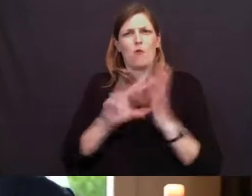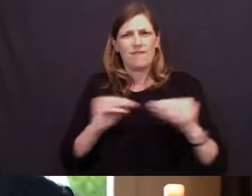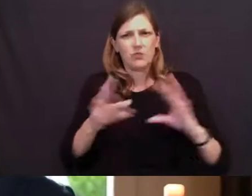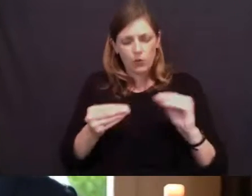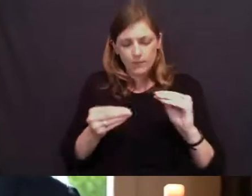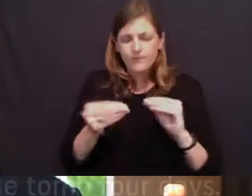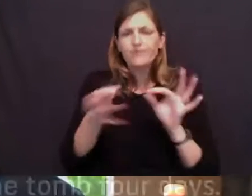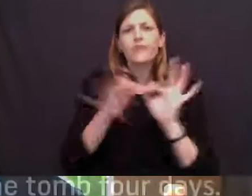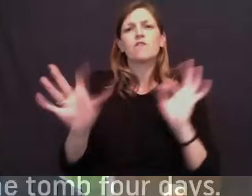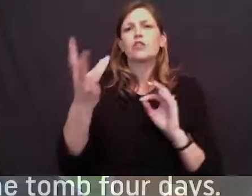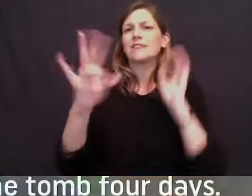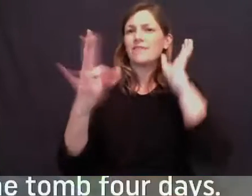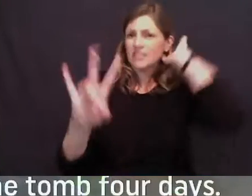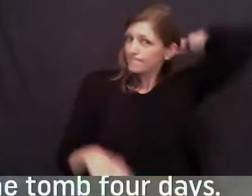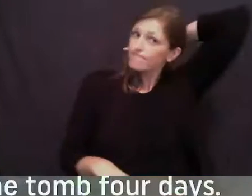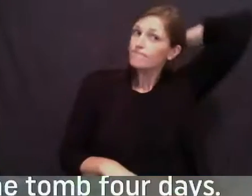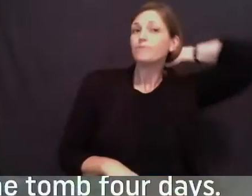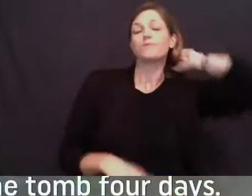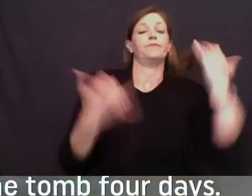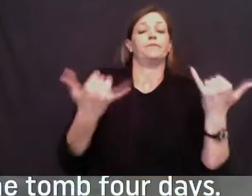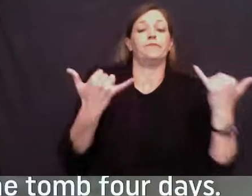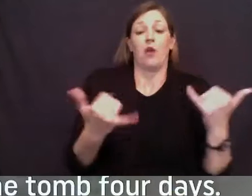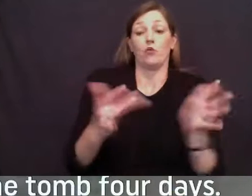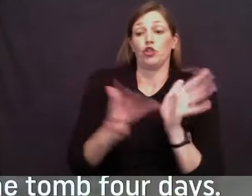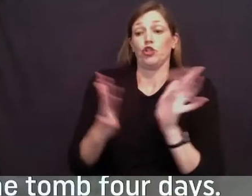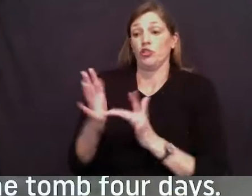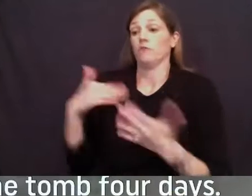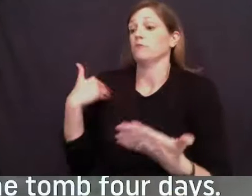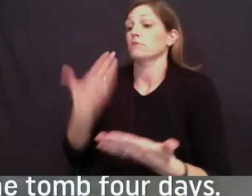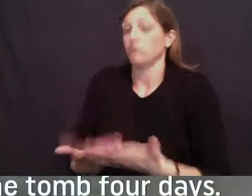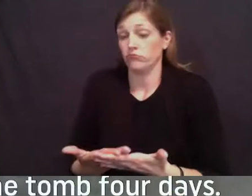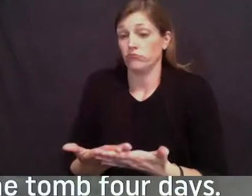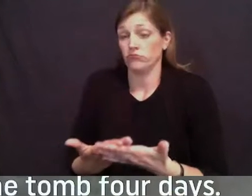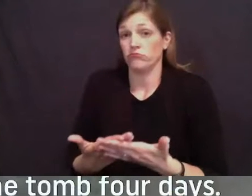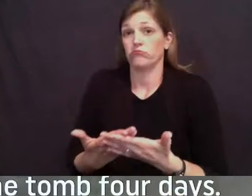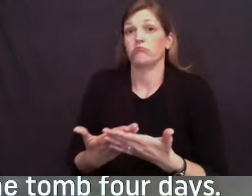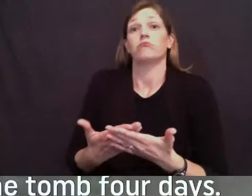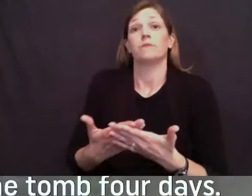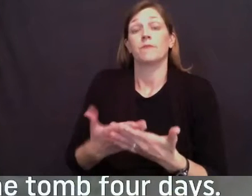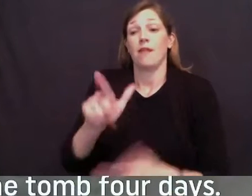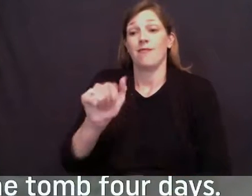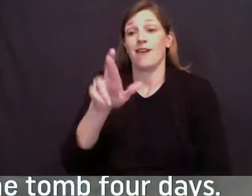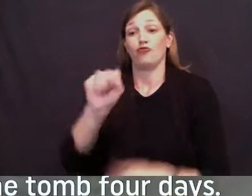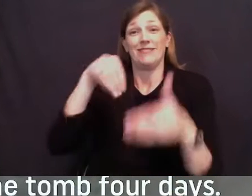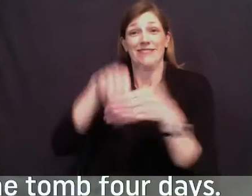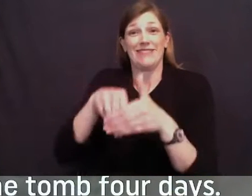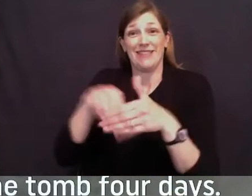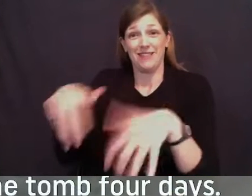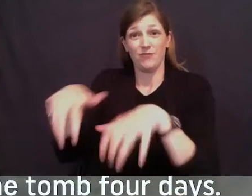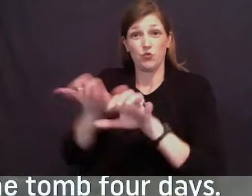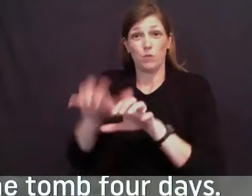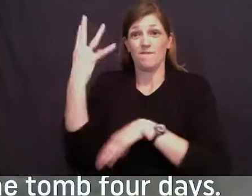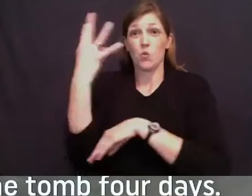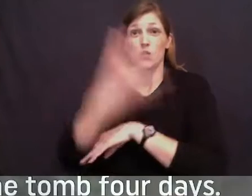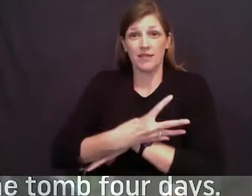Verse 17. Now when Jesus came, he found that Lazarus has been in the tomb for 4 days. Okay, wherever